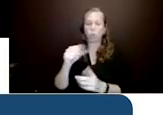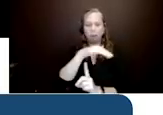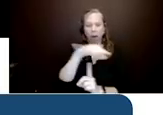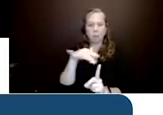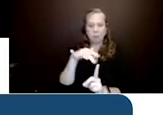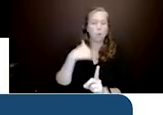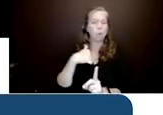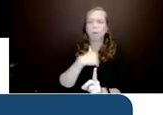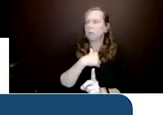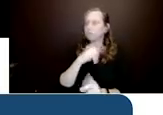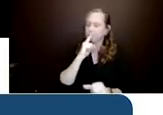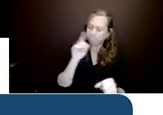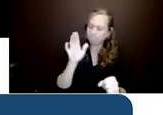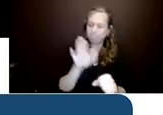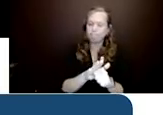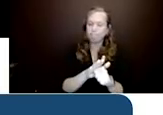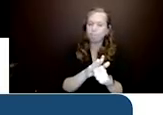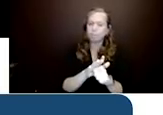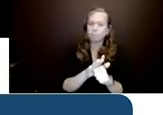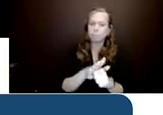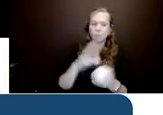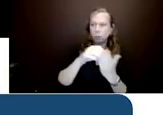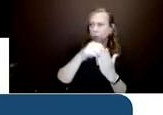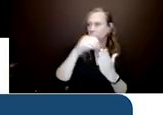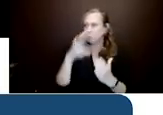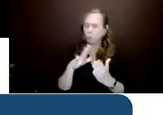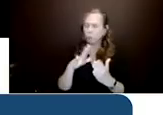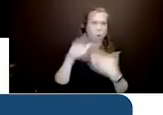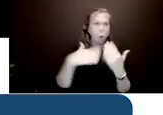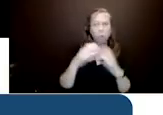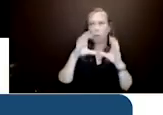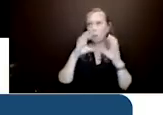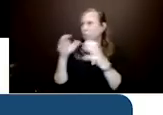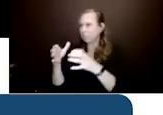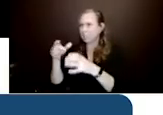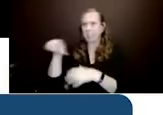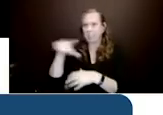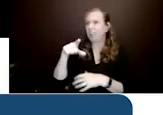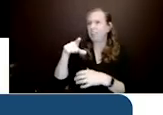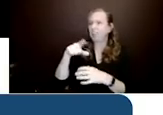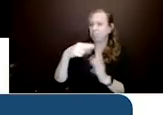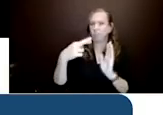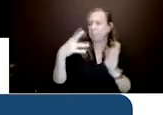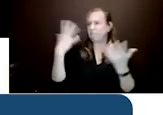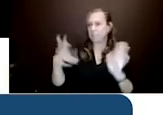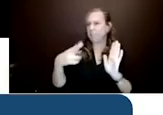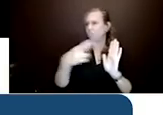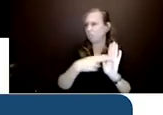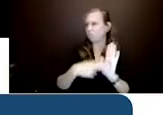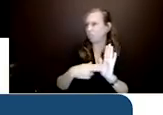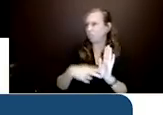are committed to ensuring that our students are getting all of the courses in which they have registered to participate